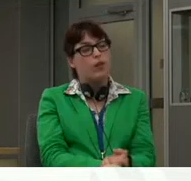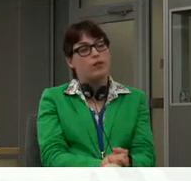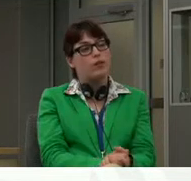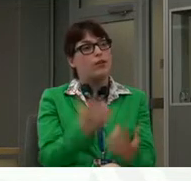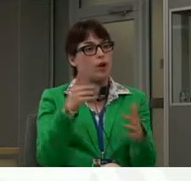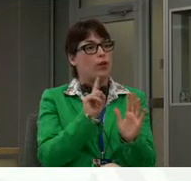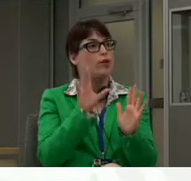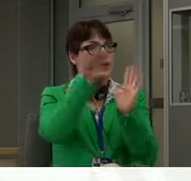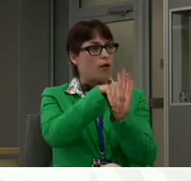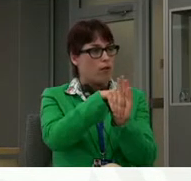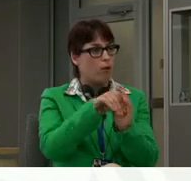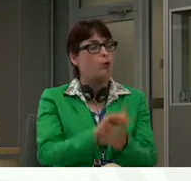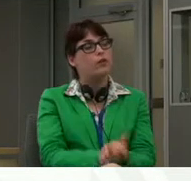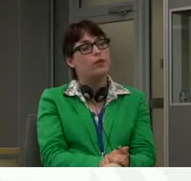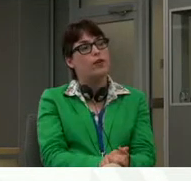and after